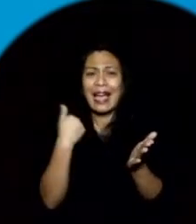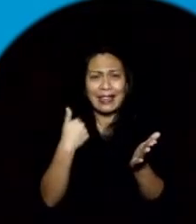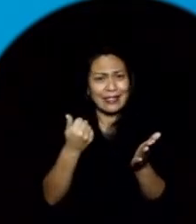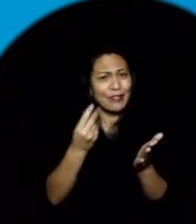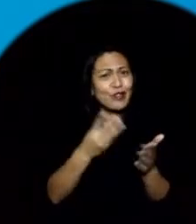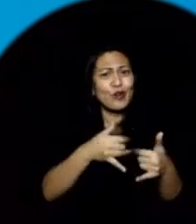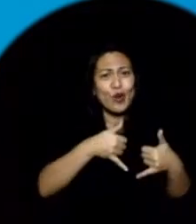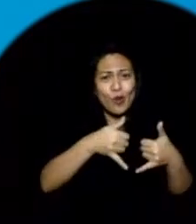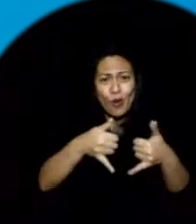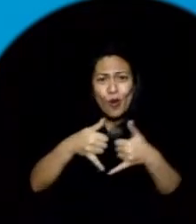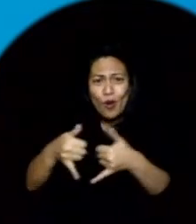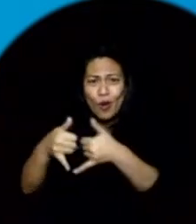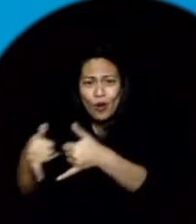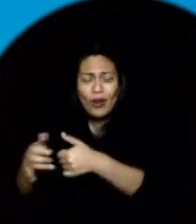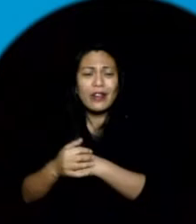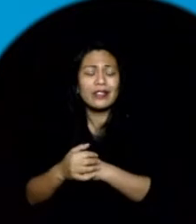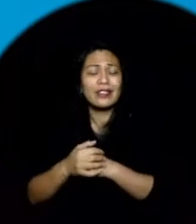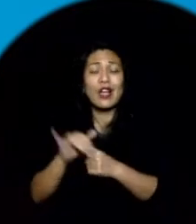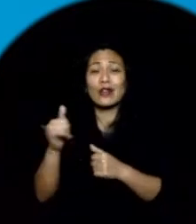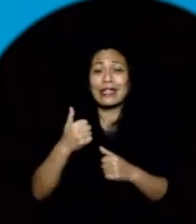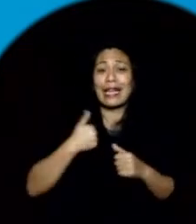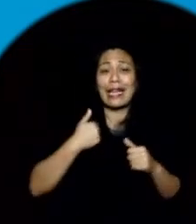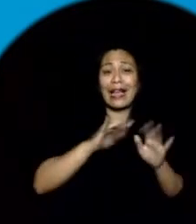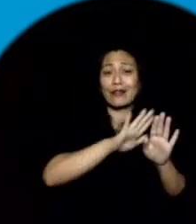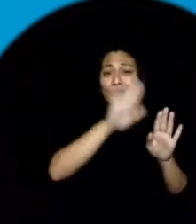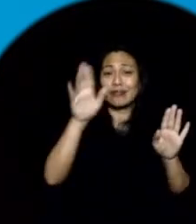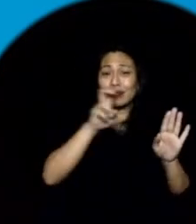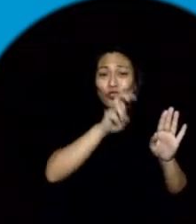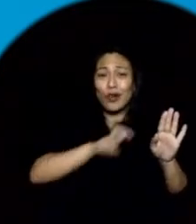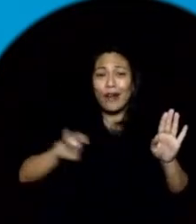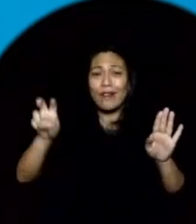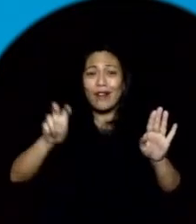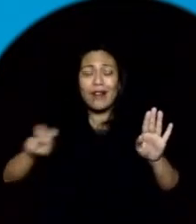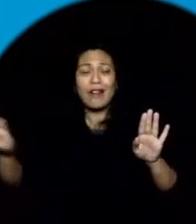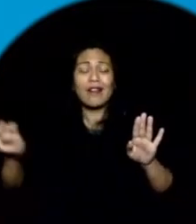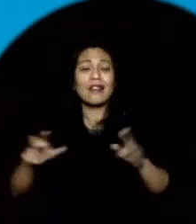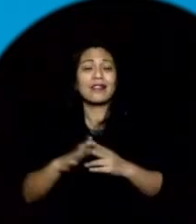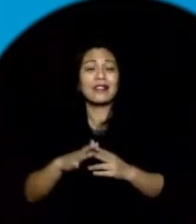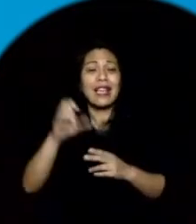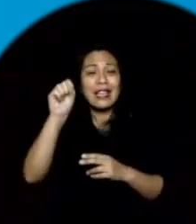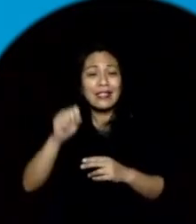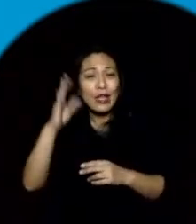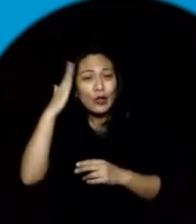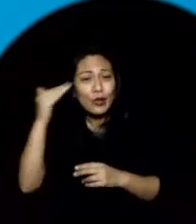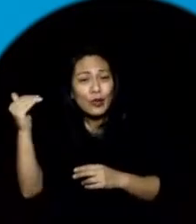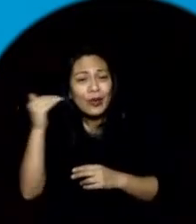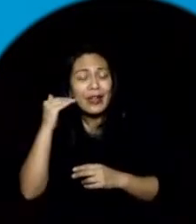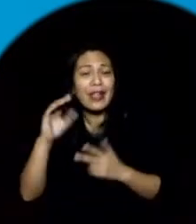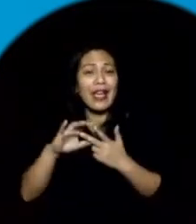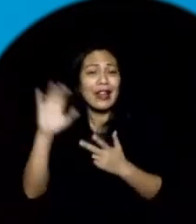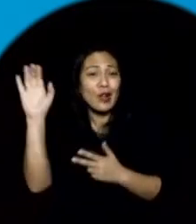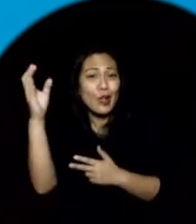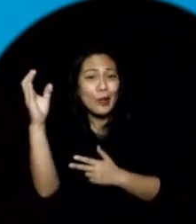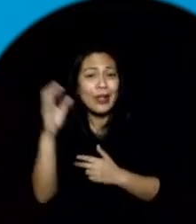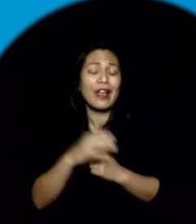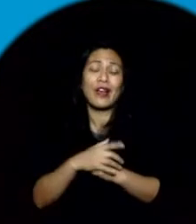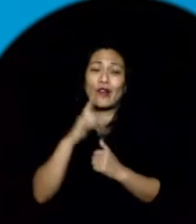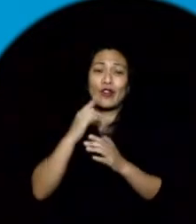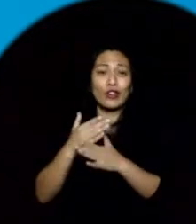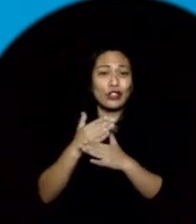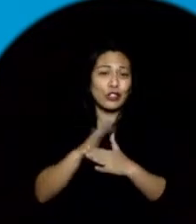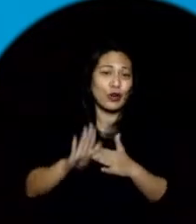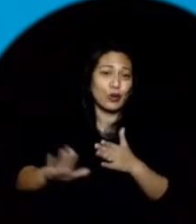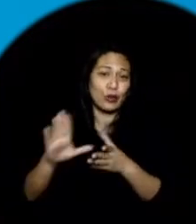several awards, and has traveled all over Canada, as well as South Korea and Colombia, to share her writing and reading